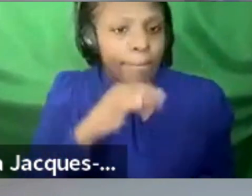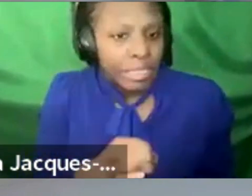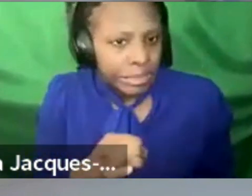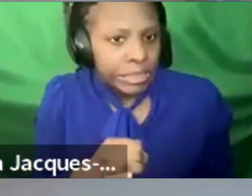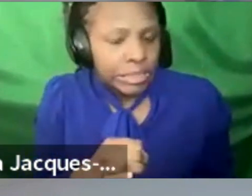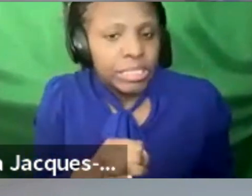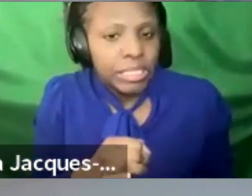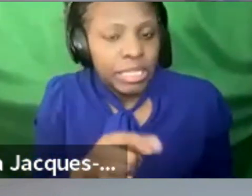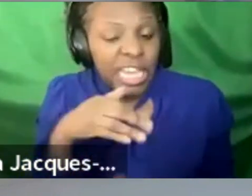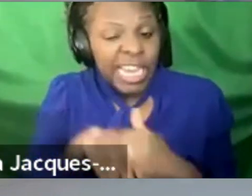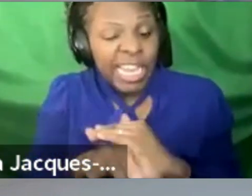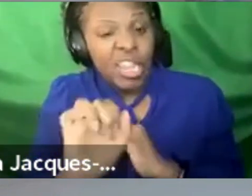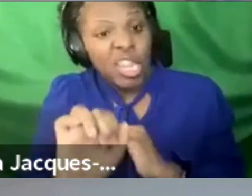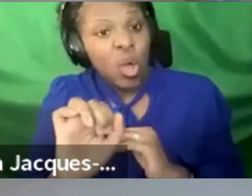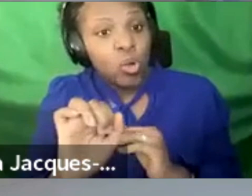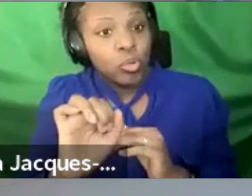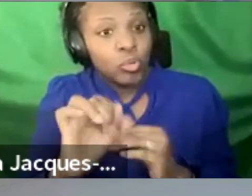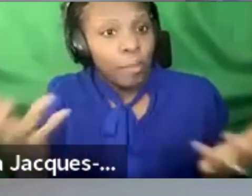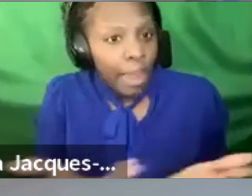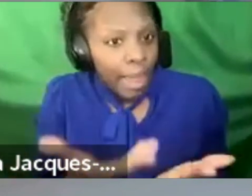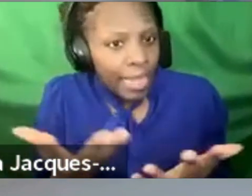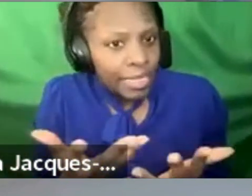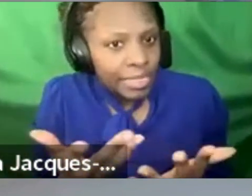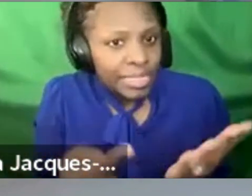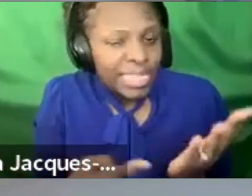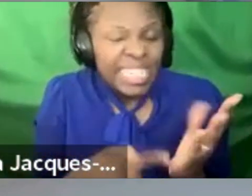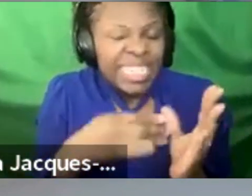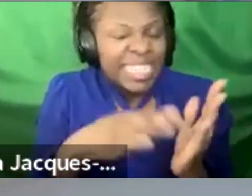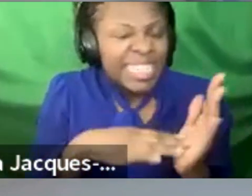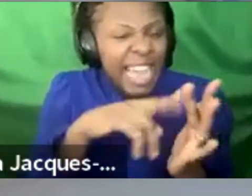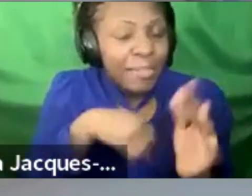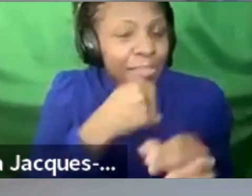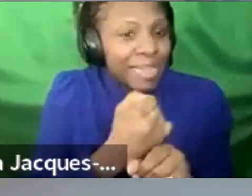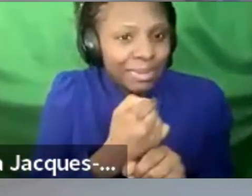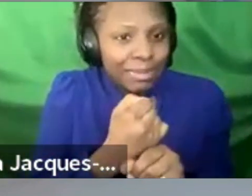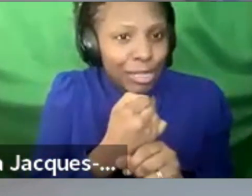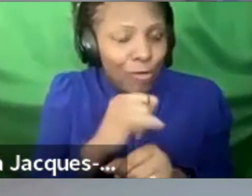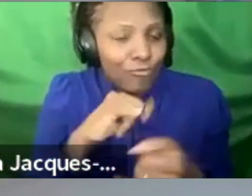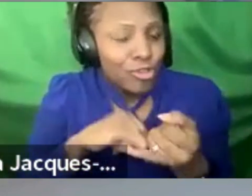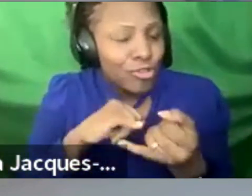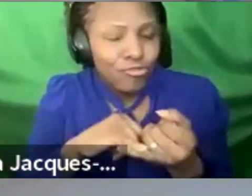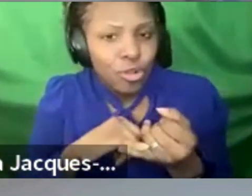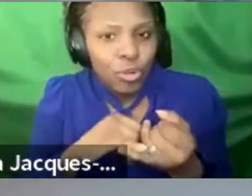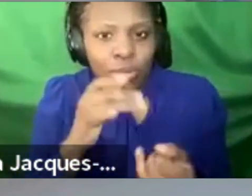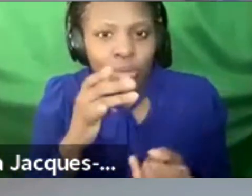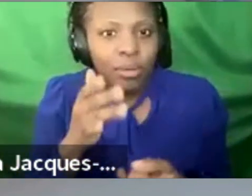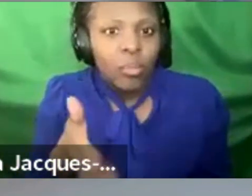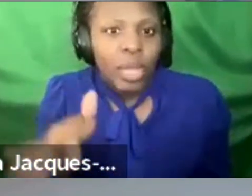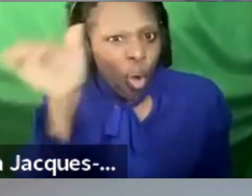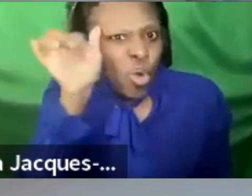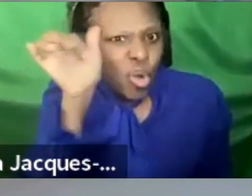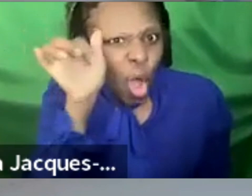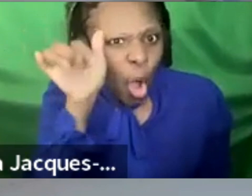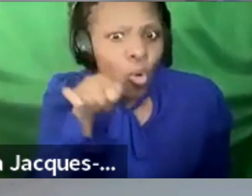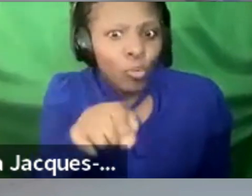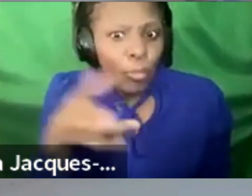obviously in Taming of the Shrew, you don't have to really go into how toxic masculinity is. It's the